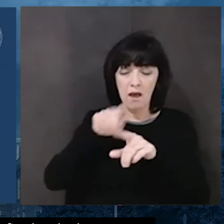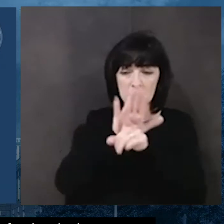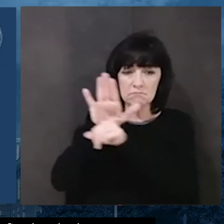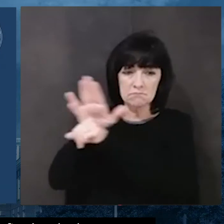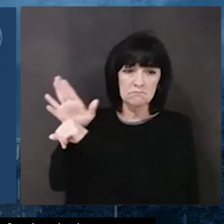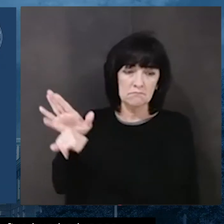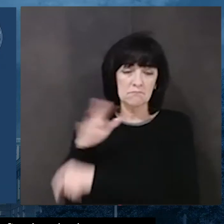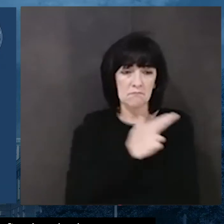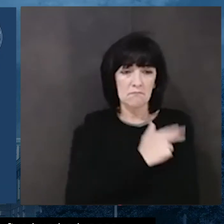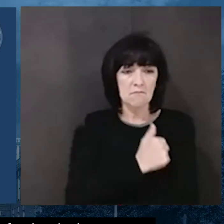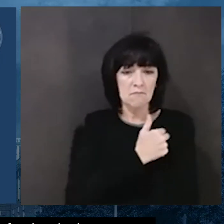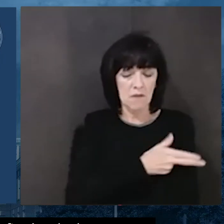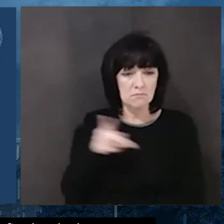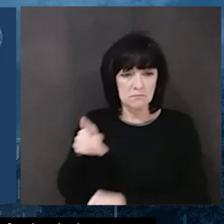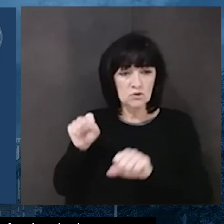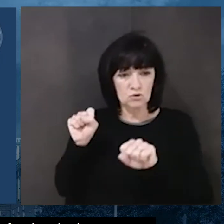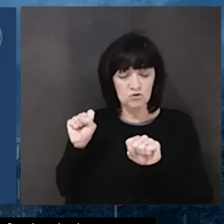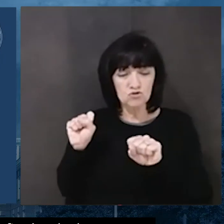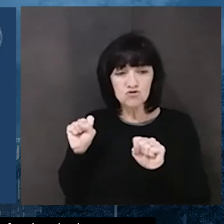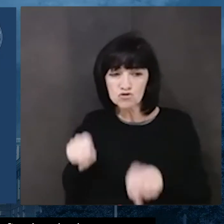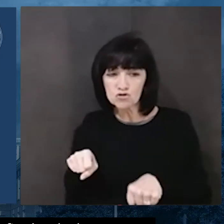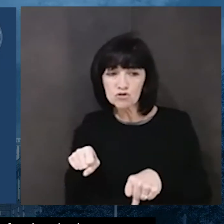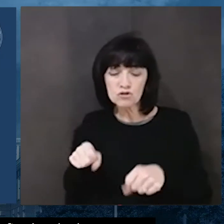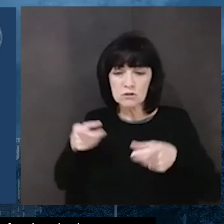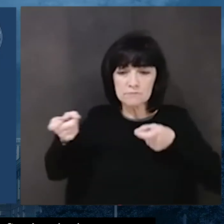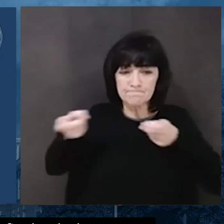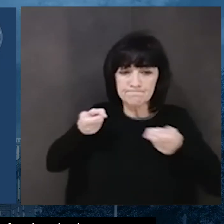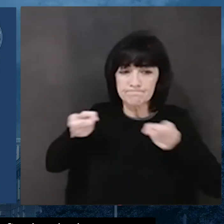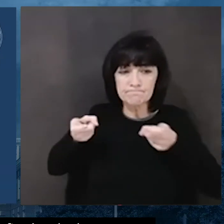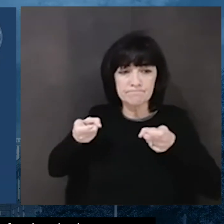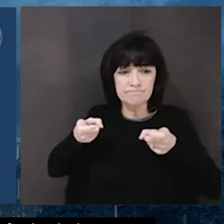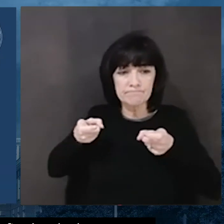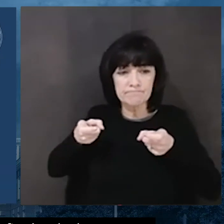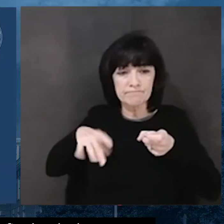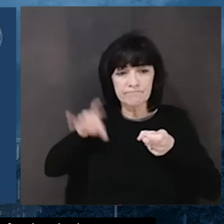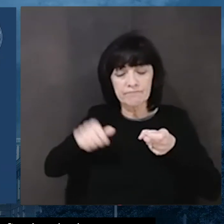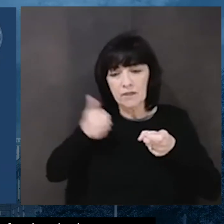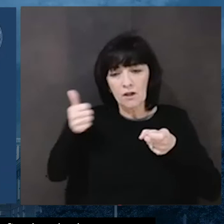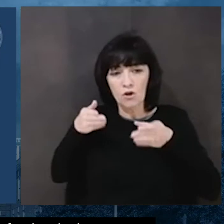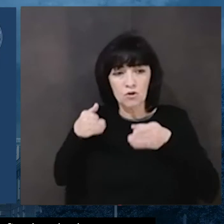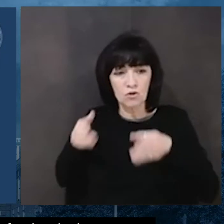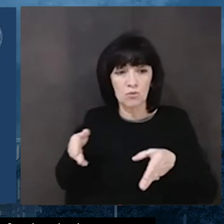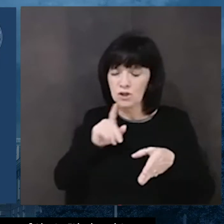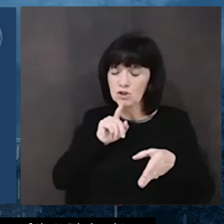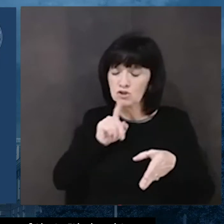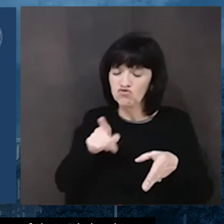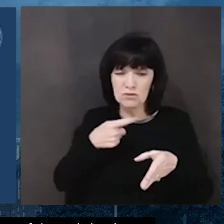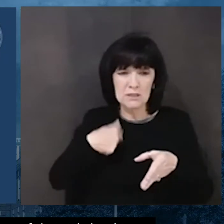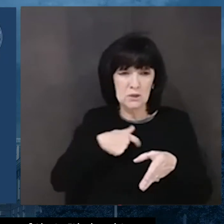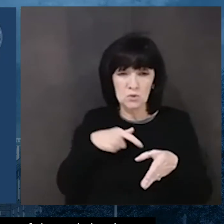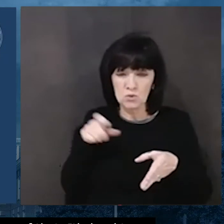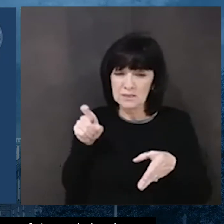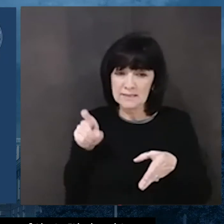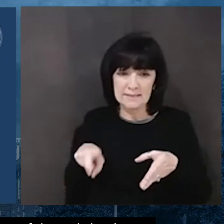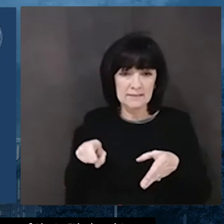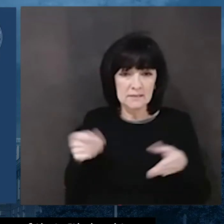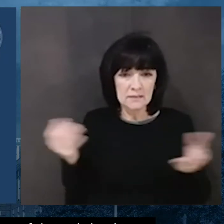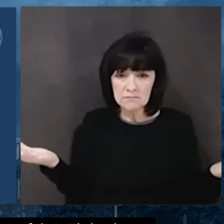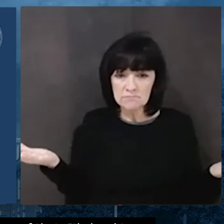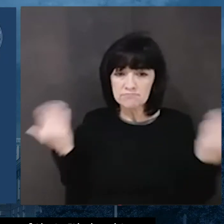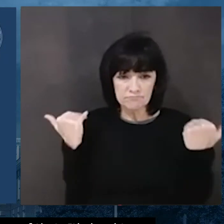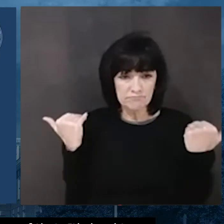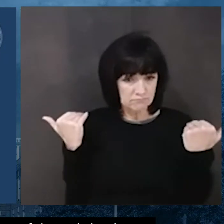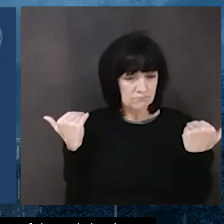that. It's hard to estimate. That's why we need to, frankly, take efforts and call on everybody